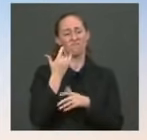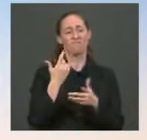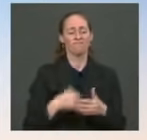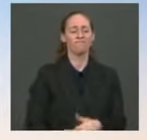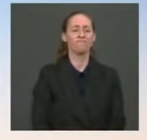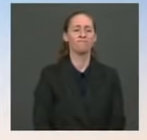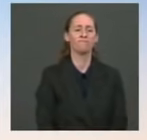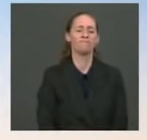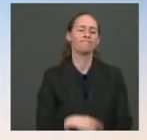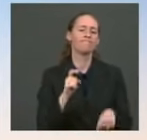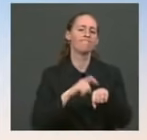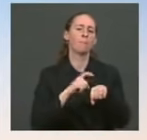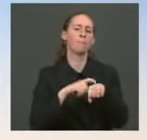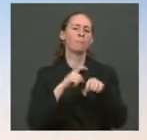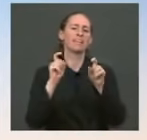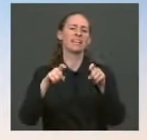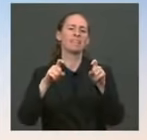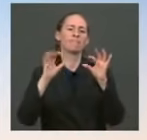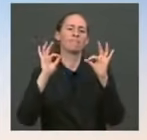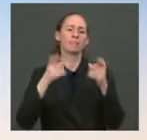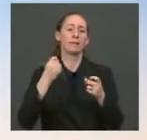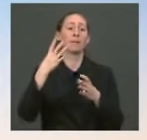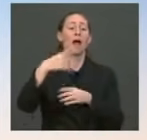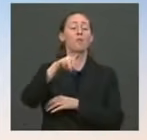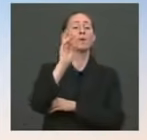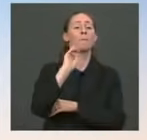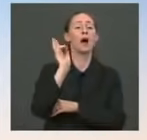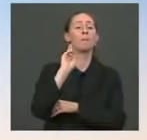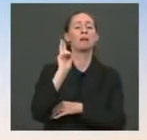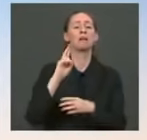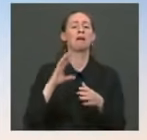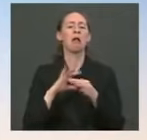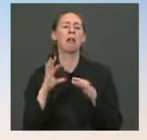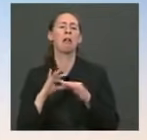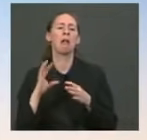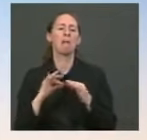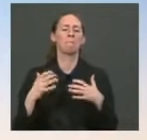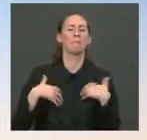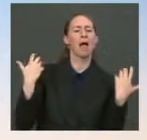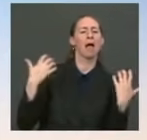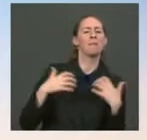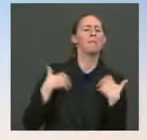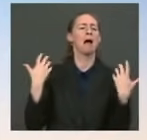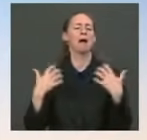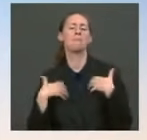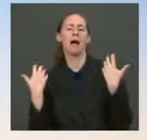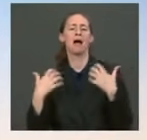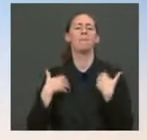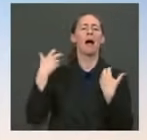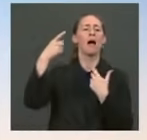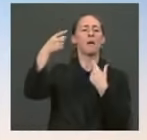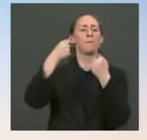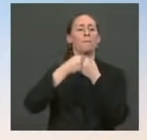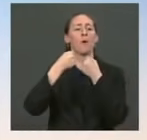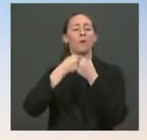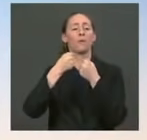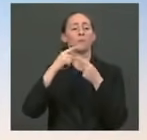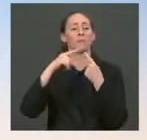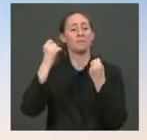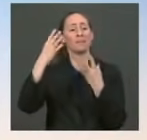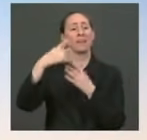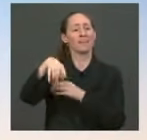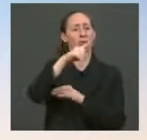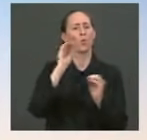are a lot of Republicans out there giving speeches about how outraged they are about the situation at the border, not many who are putting forward